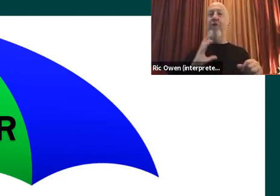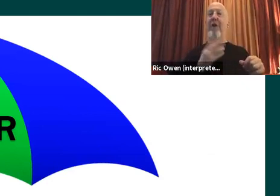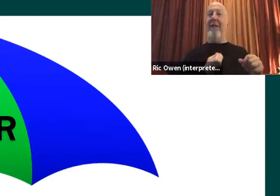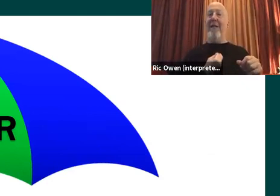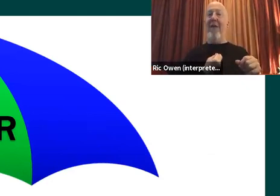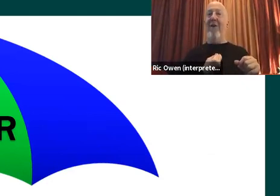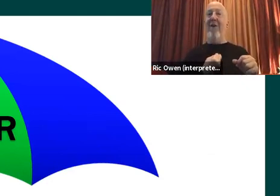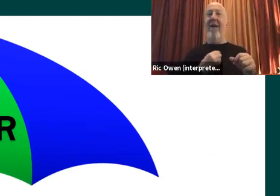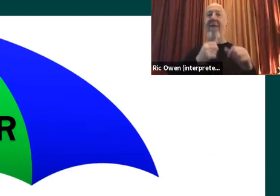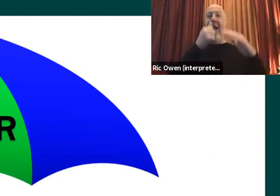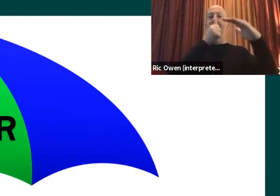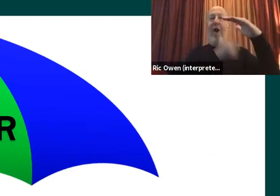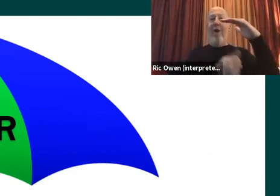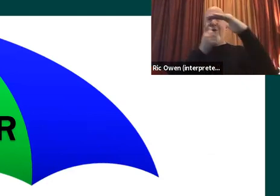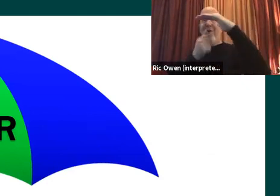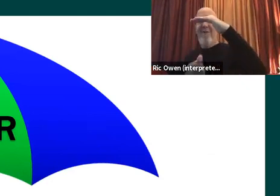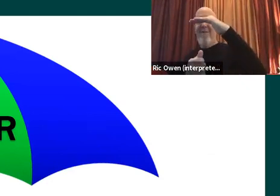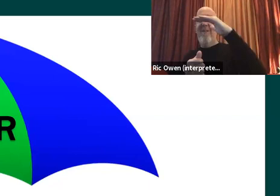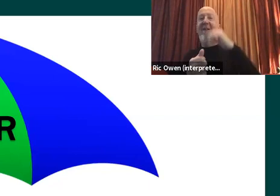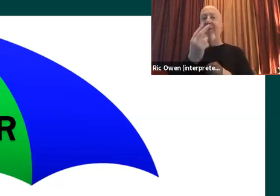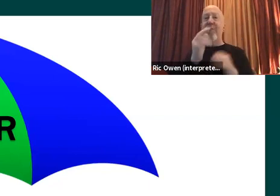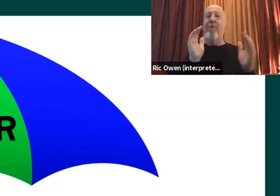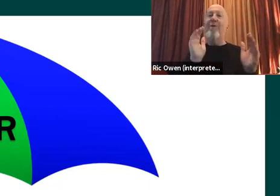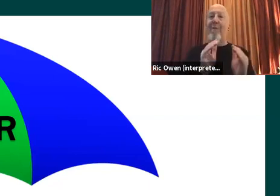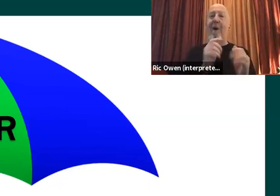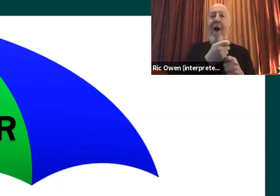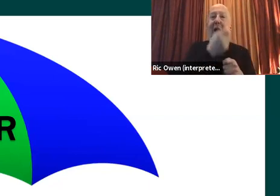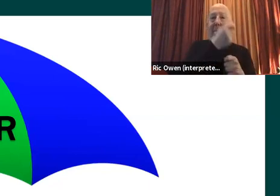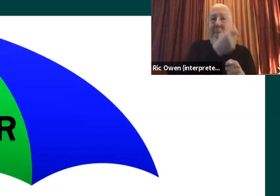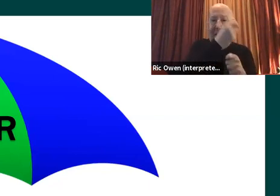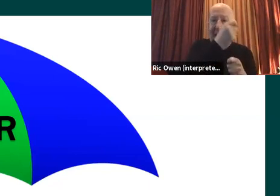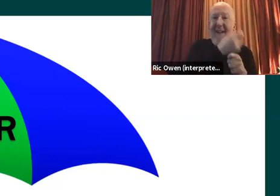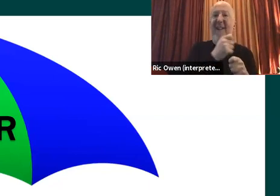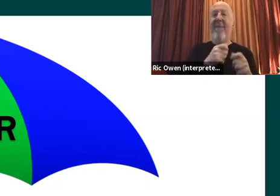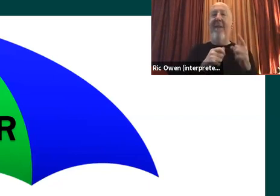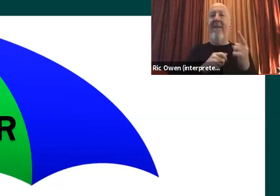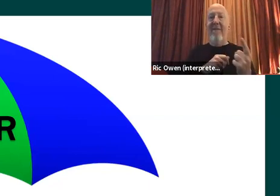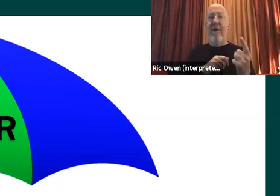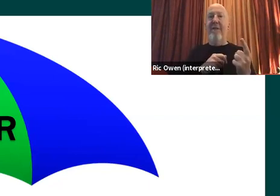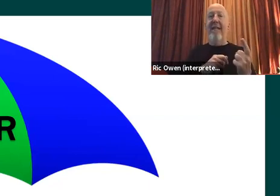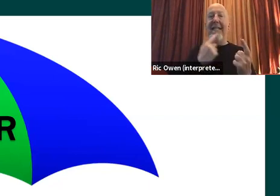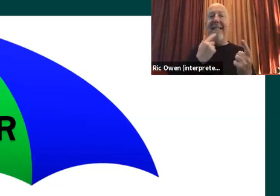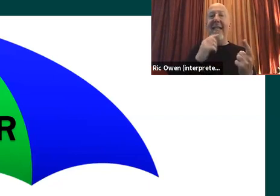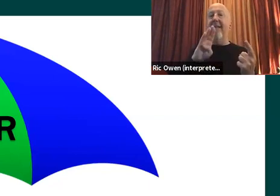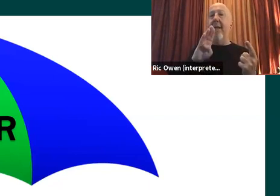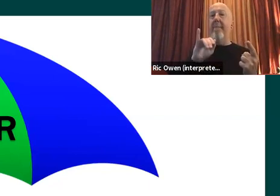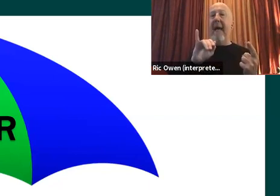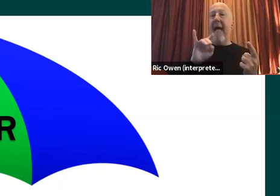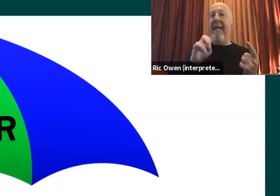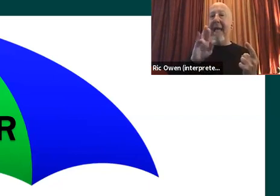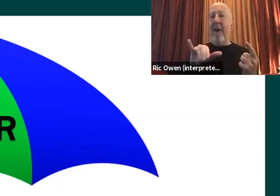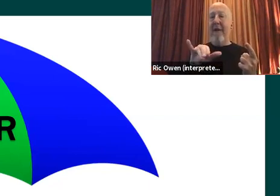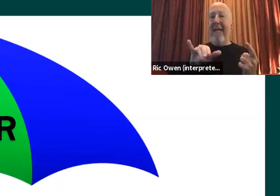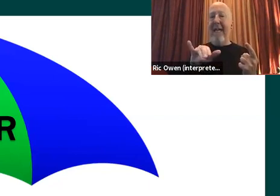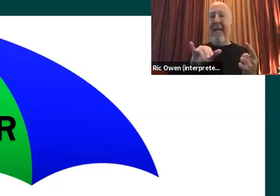And under this umbrella are two smaller umbrellas. The first smaller umbrella says binary on it, and under